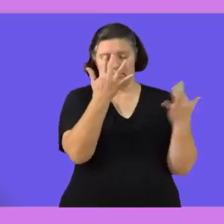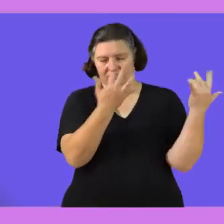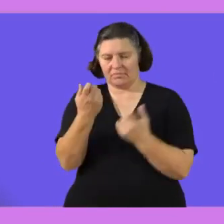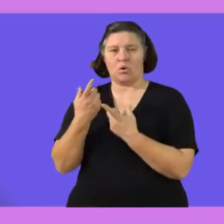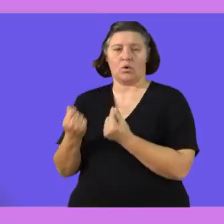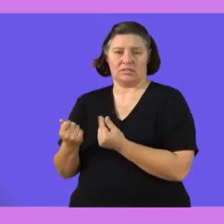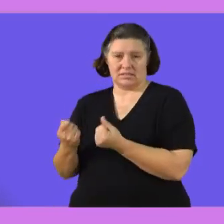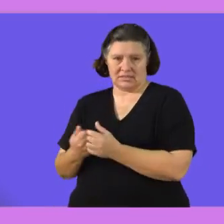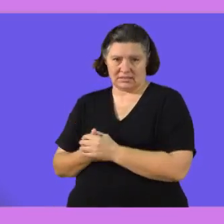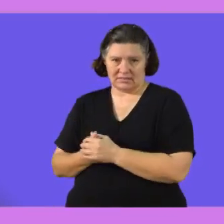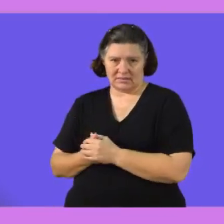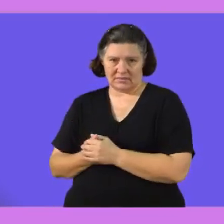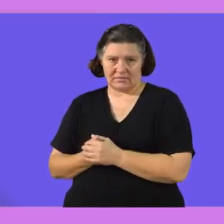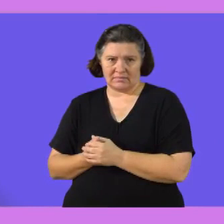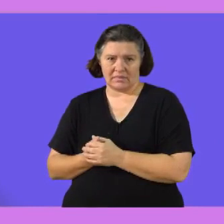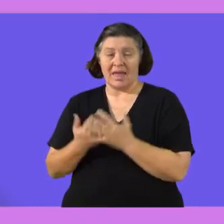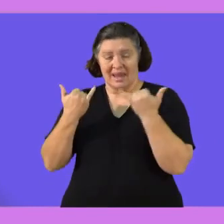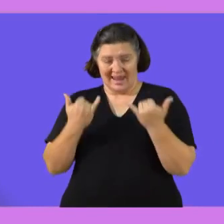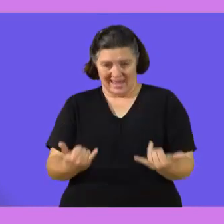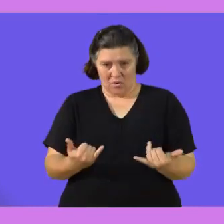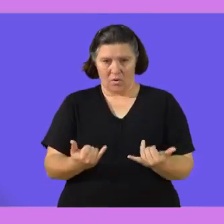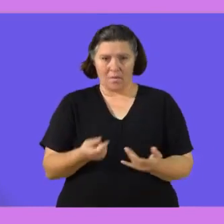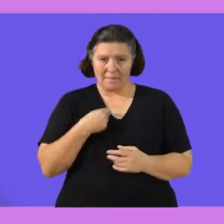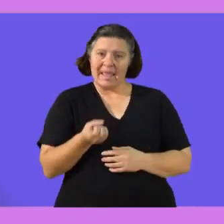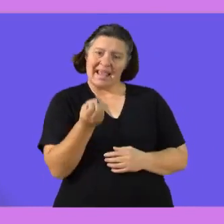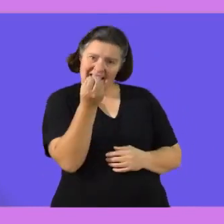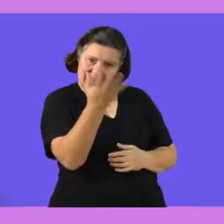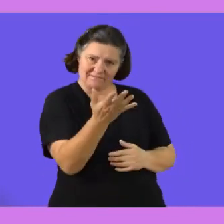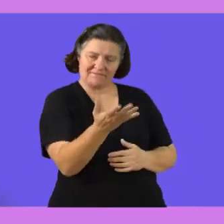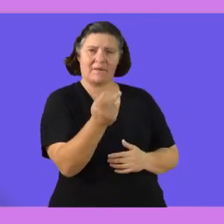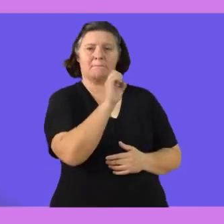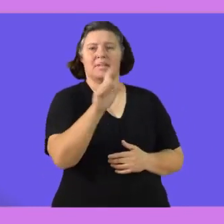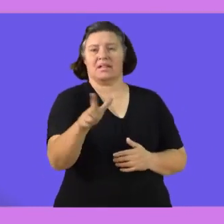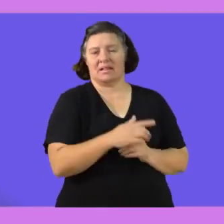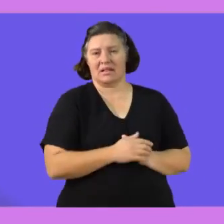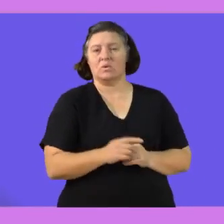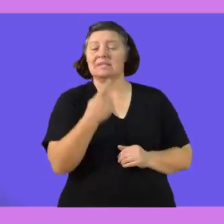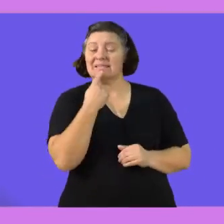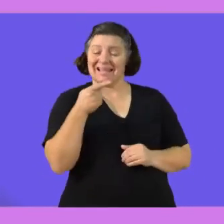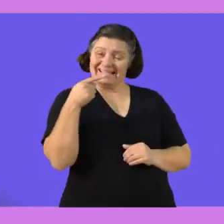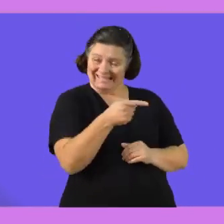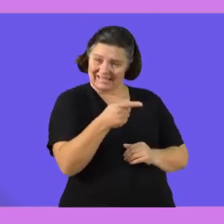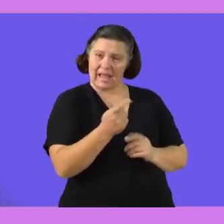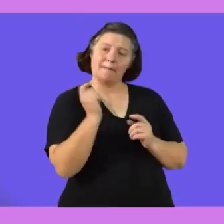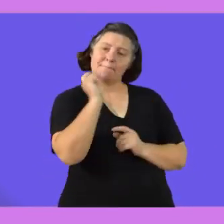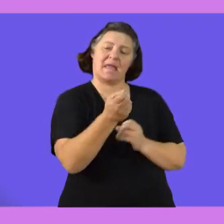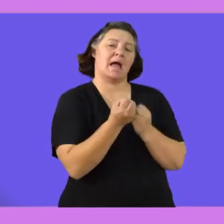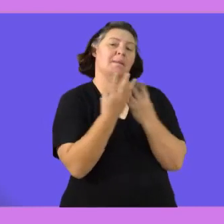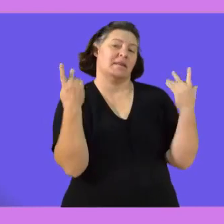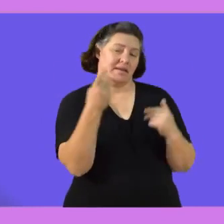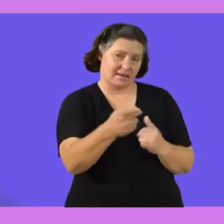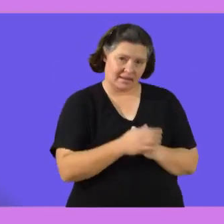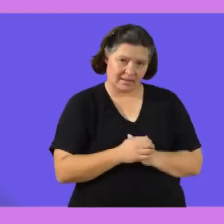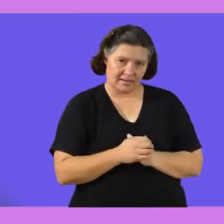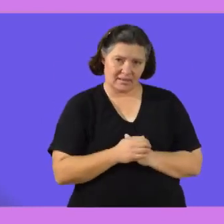to calculate the amount to be paid. Now, this time around, we're giving you the bill. We are saying this is what is paid,